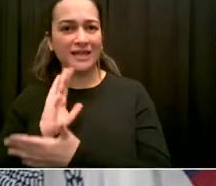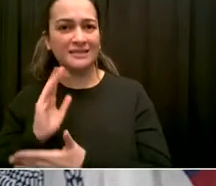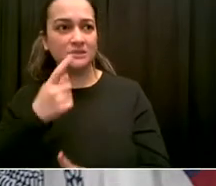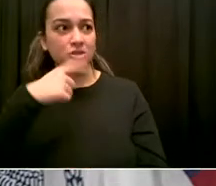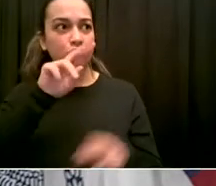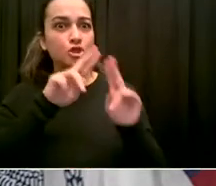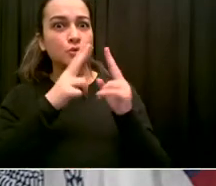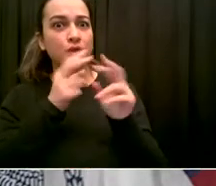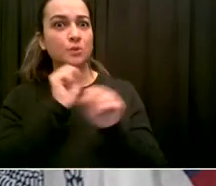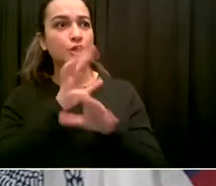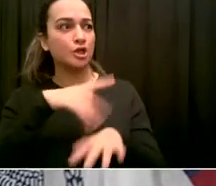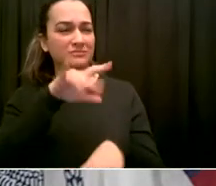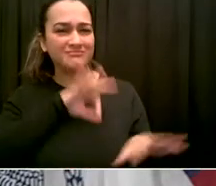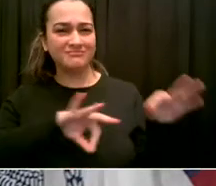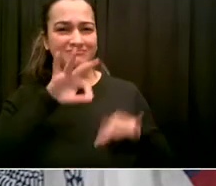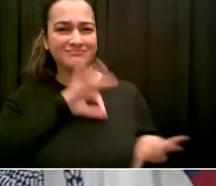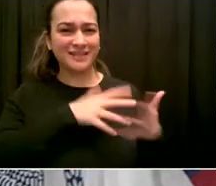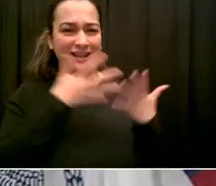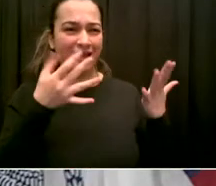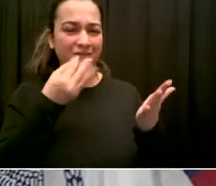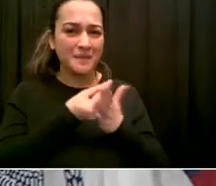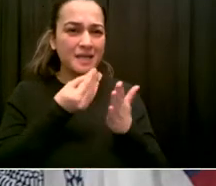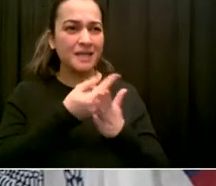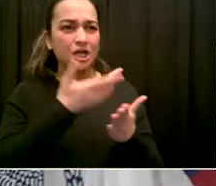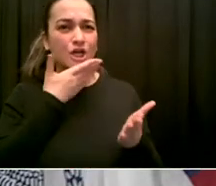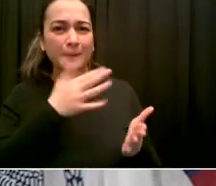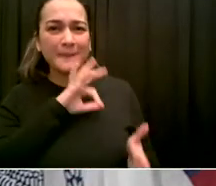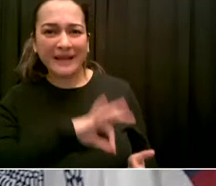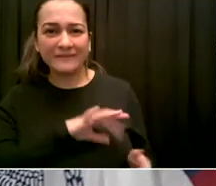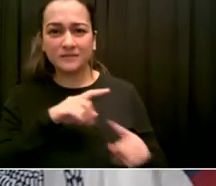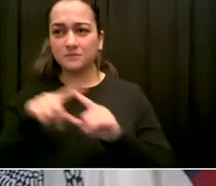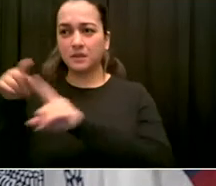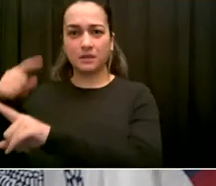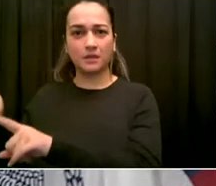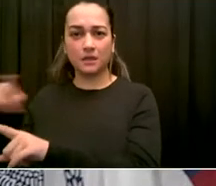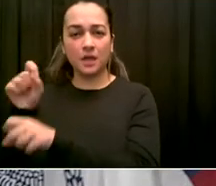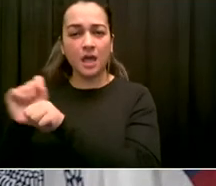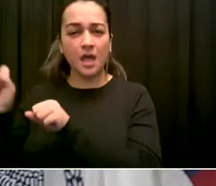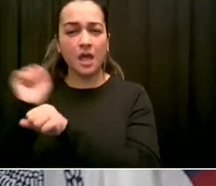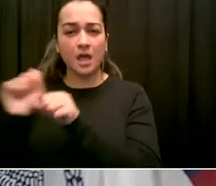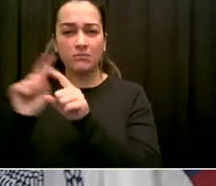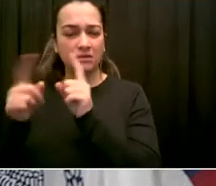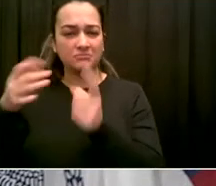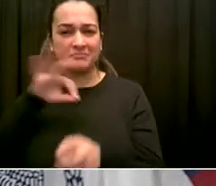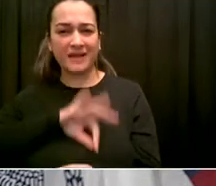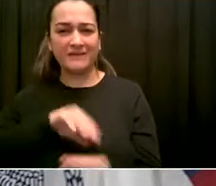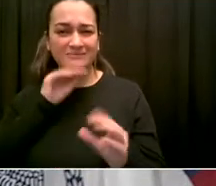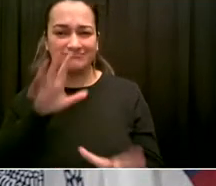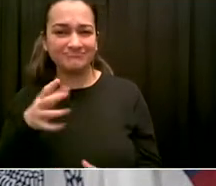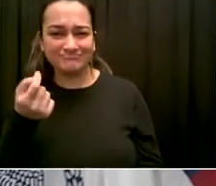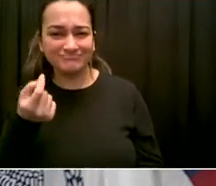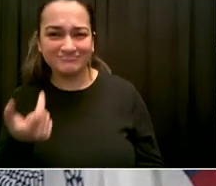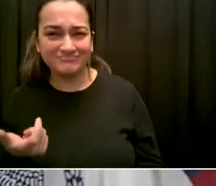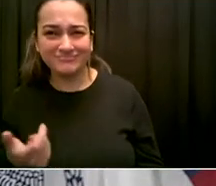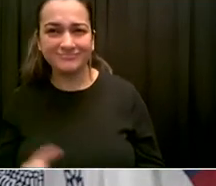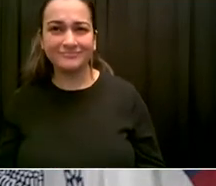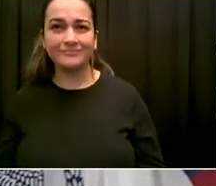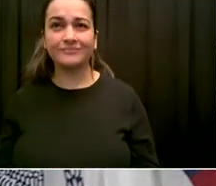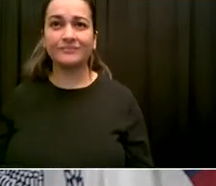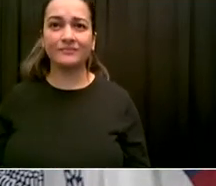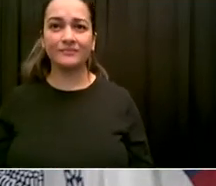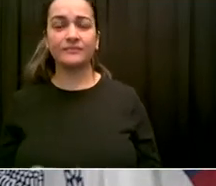deeply care about workers' rights. It's something I've worked on for years, and I want to make sure everyone is treated